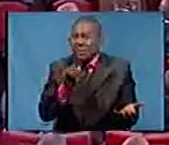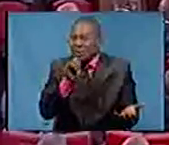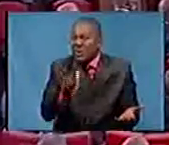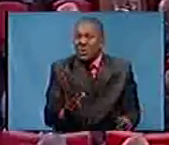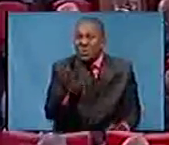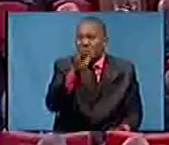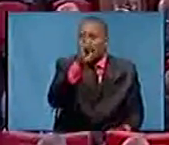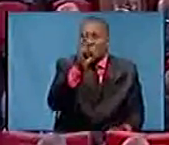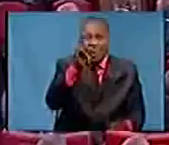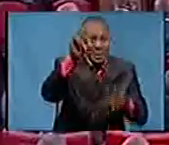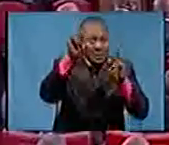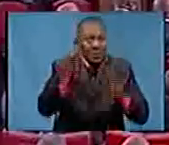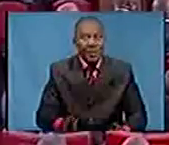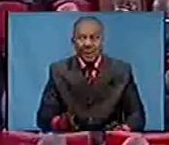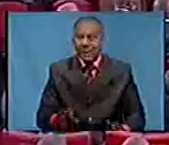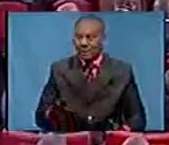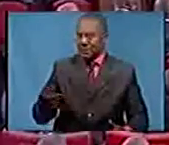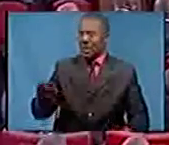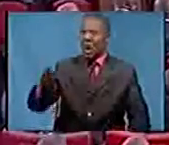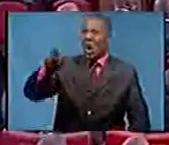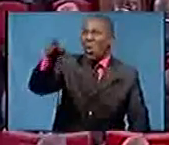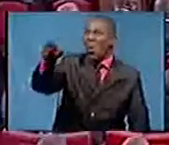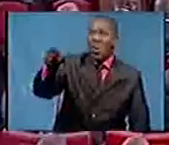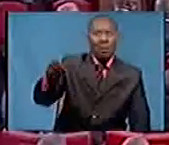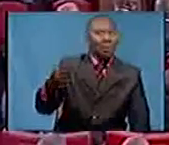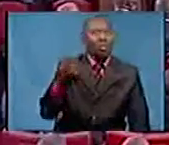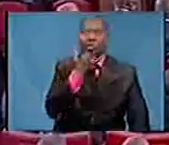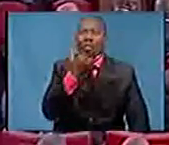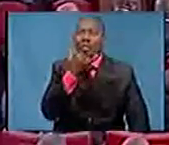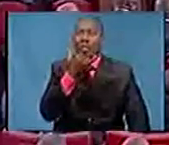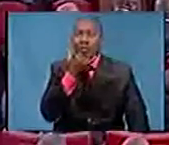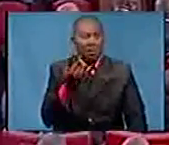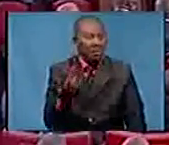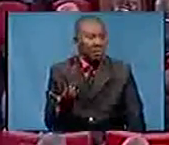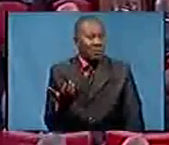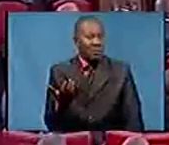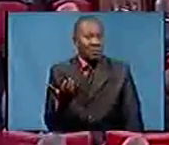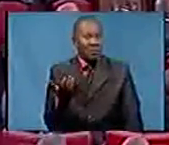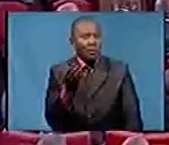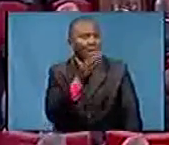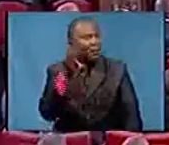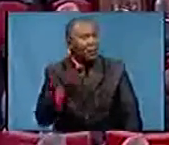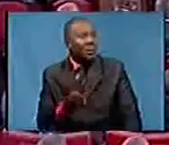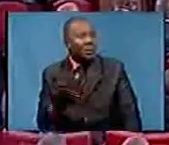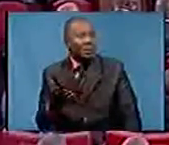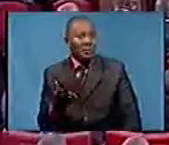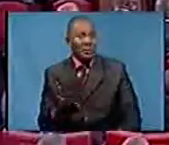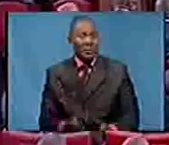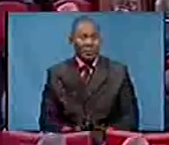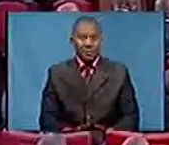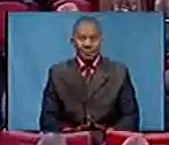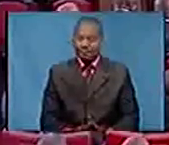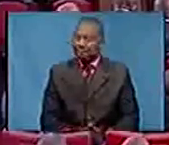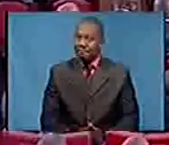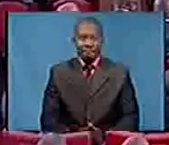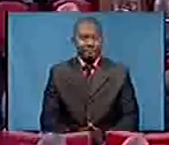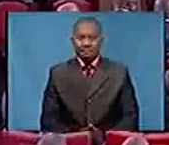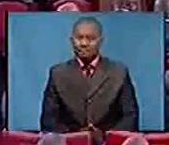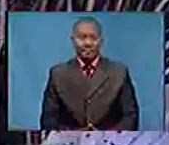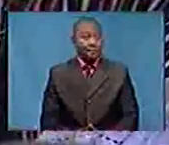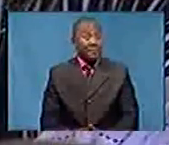single word of condemnation has come from the leadership of that party. We are all saying that we are going towards